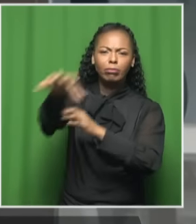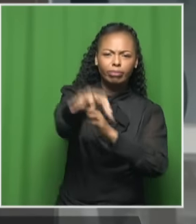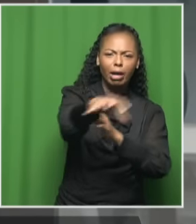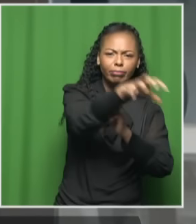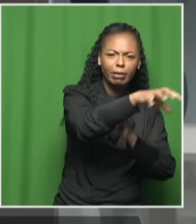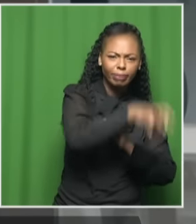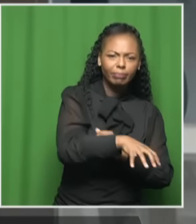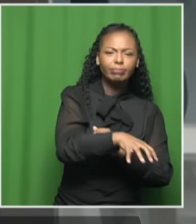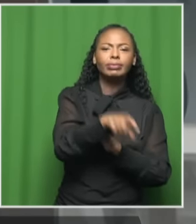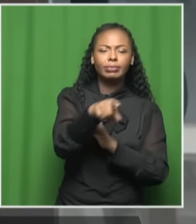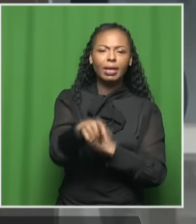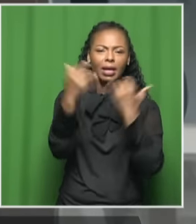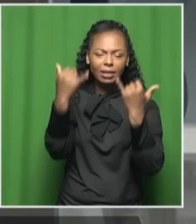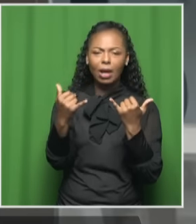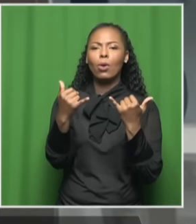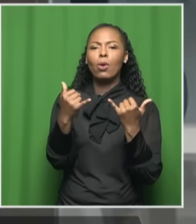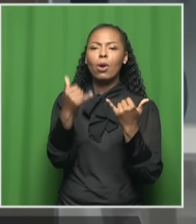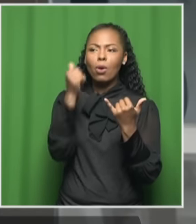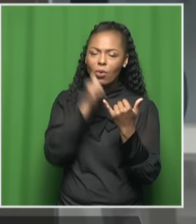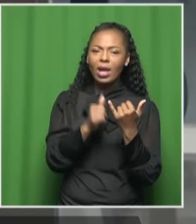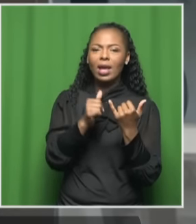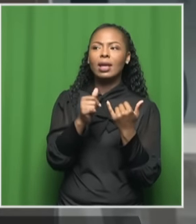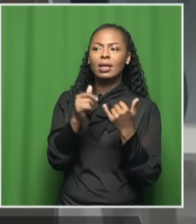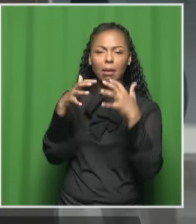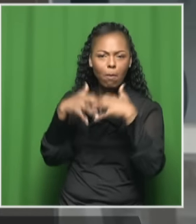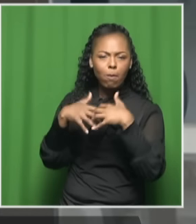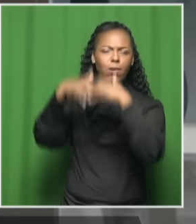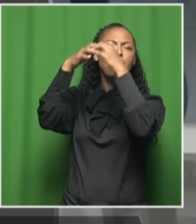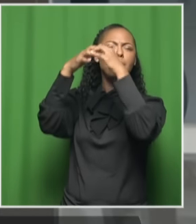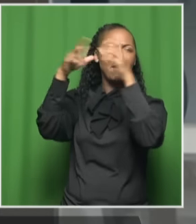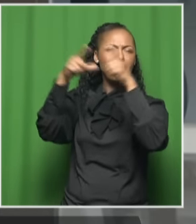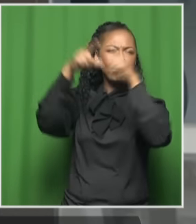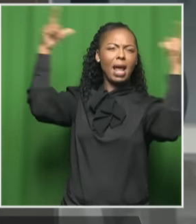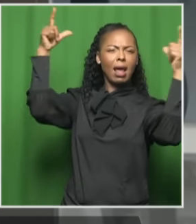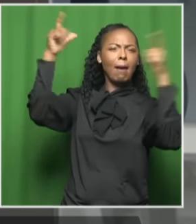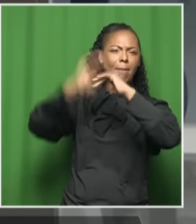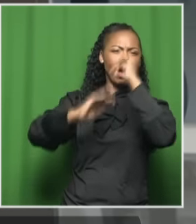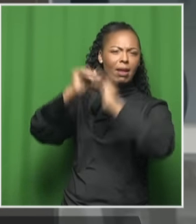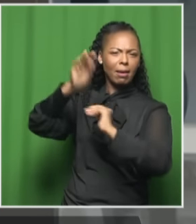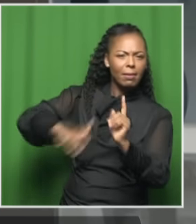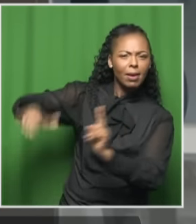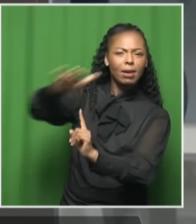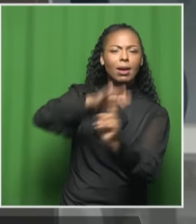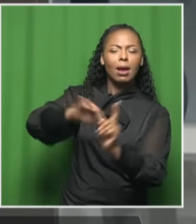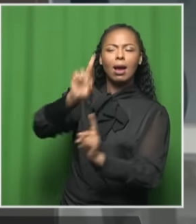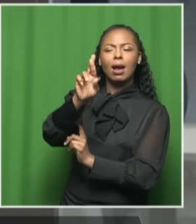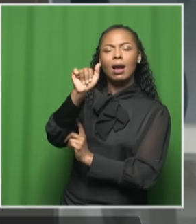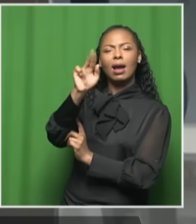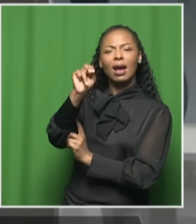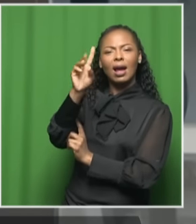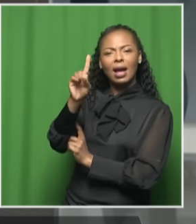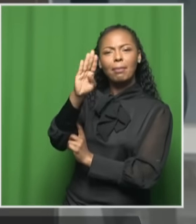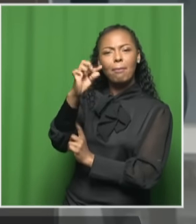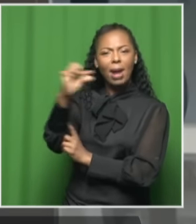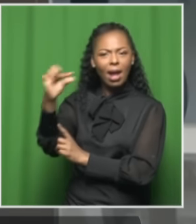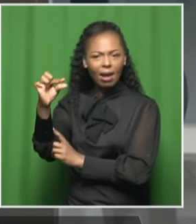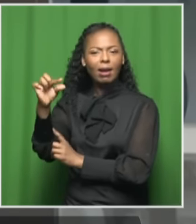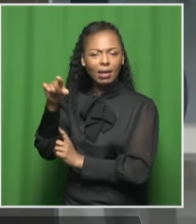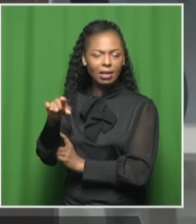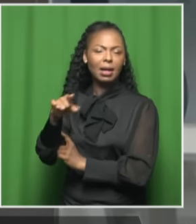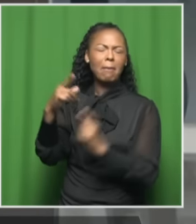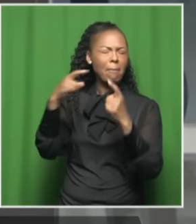its mark, to the point when they bought that land in Randburg and they built what was the biggest auditorium at that time,